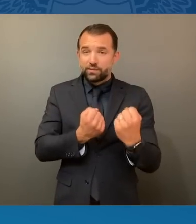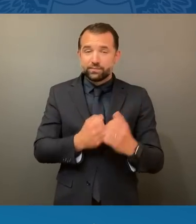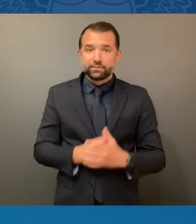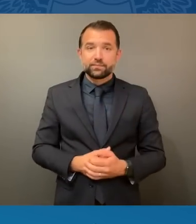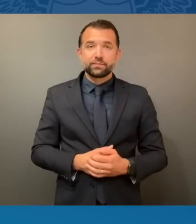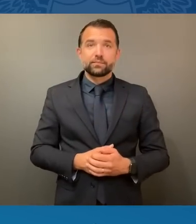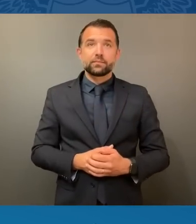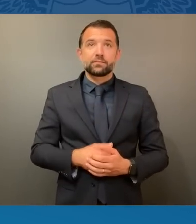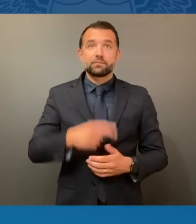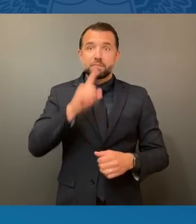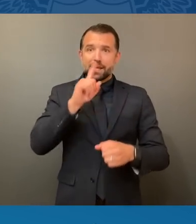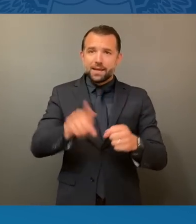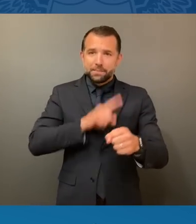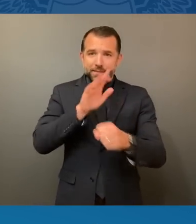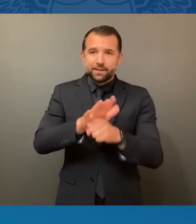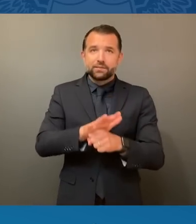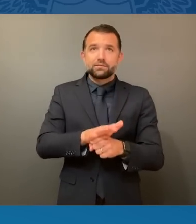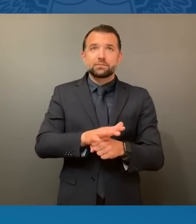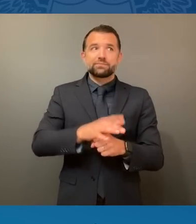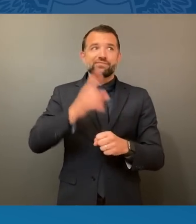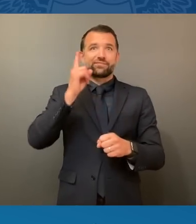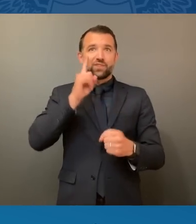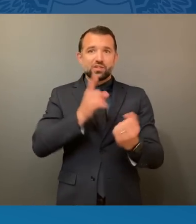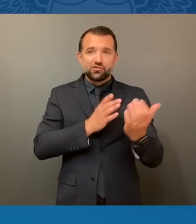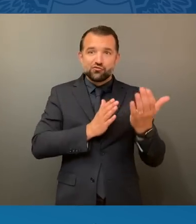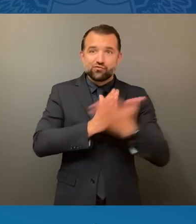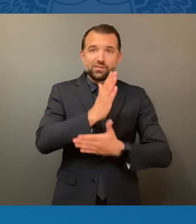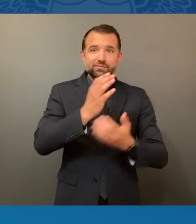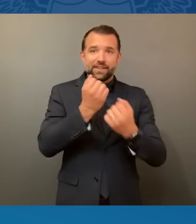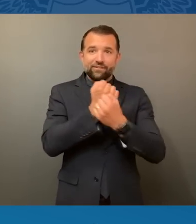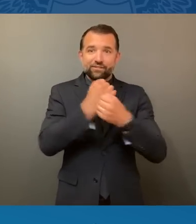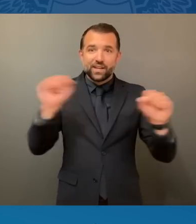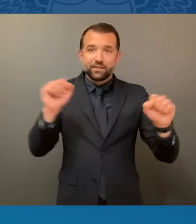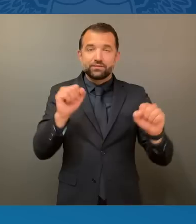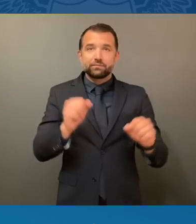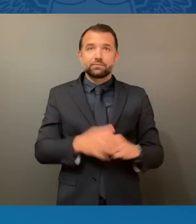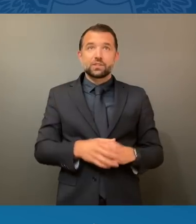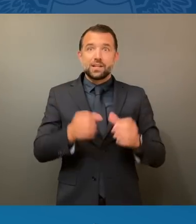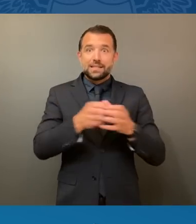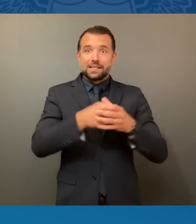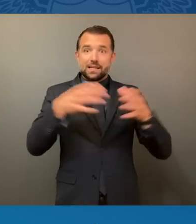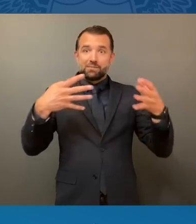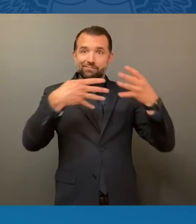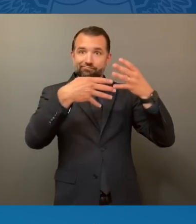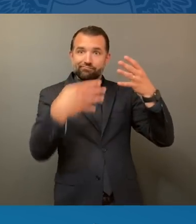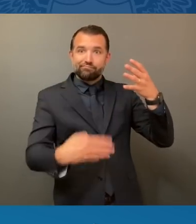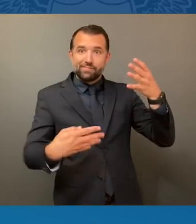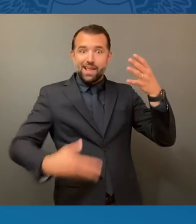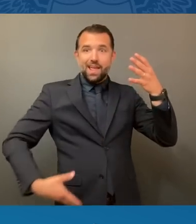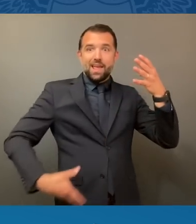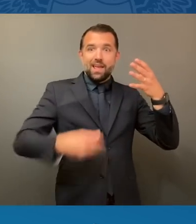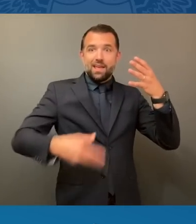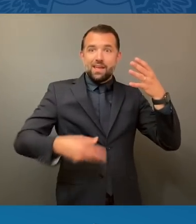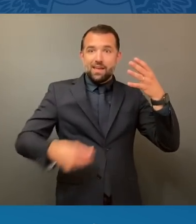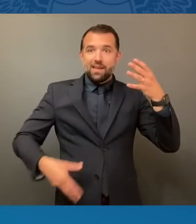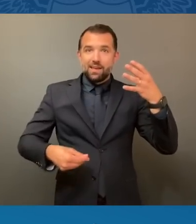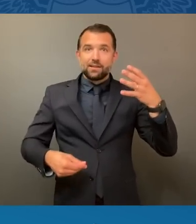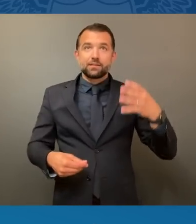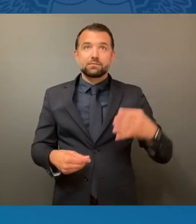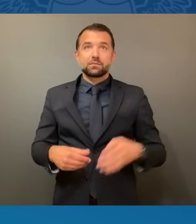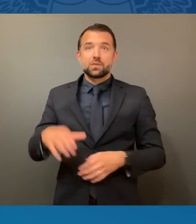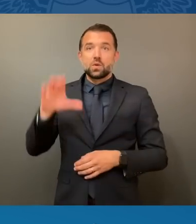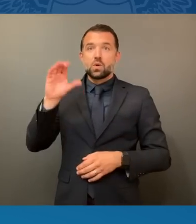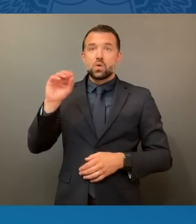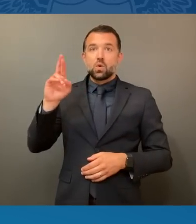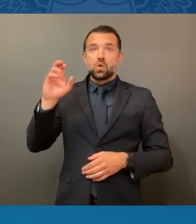commitment to the expansion of rights and freedoms. And I'm going to paraphrase Coretta Scott King because I do all the